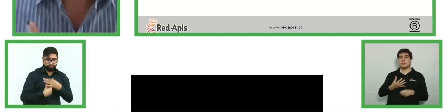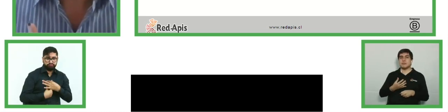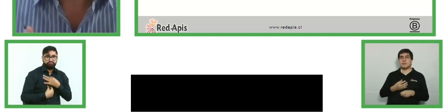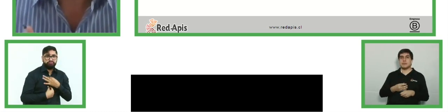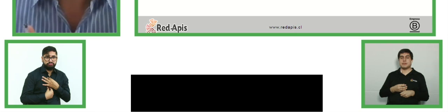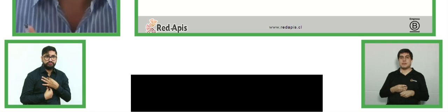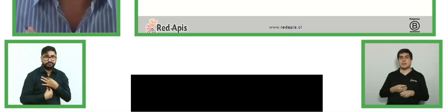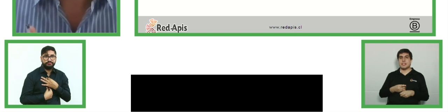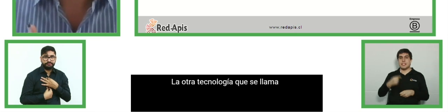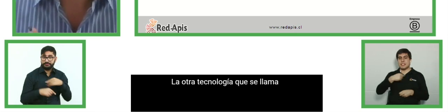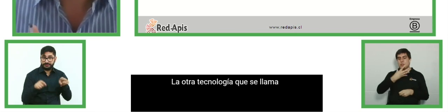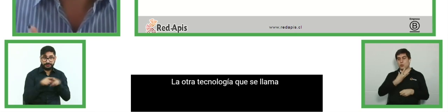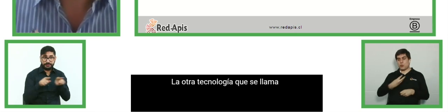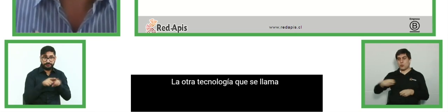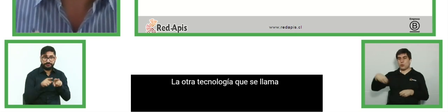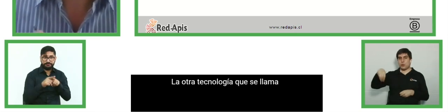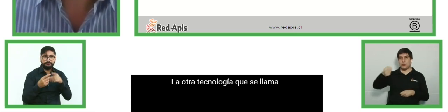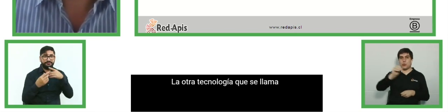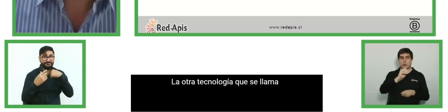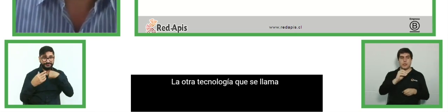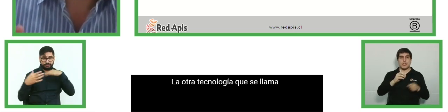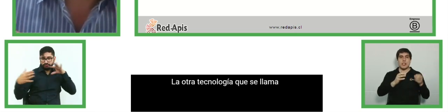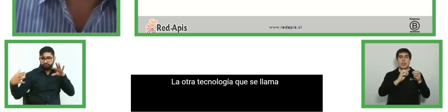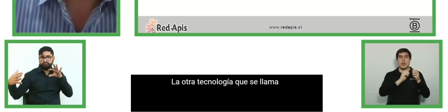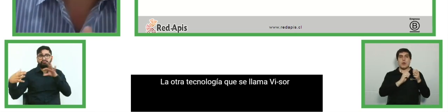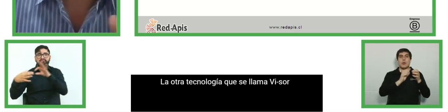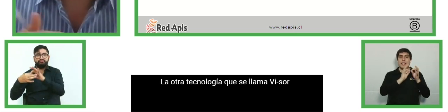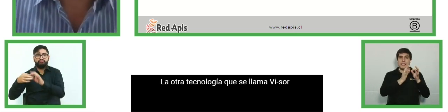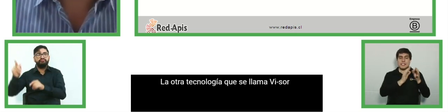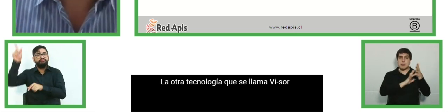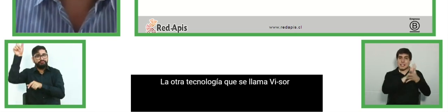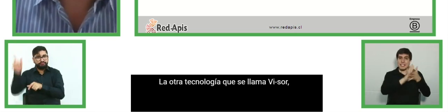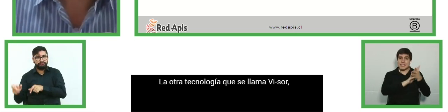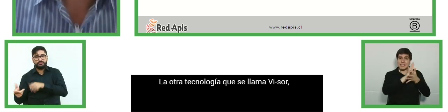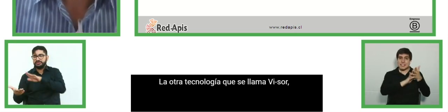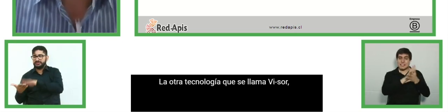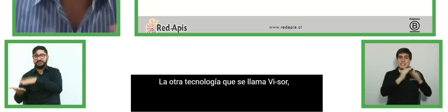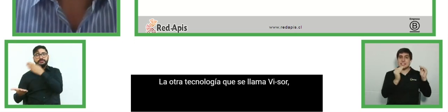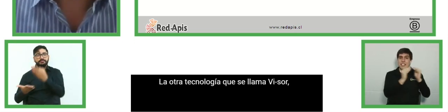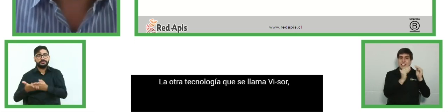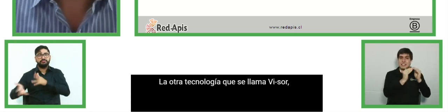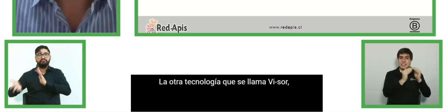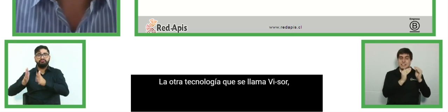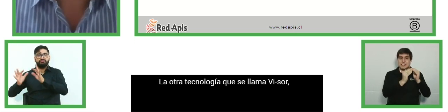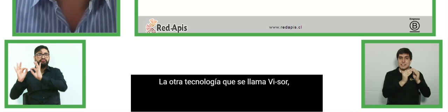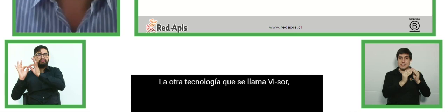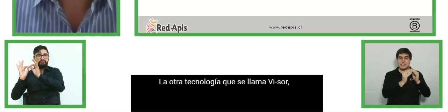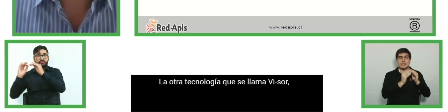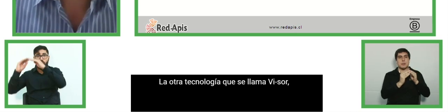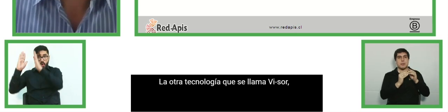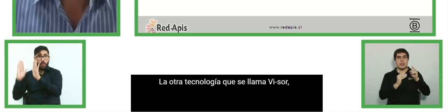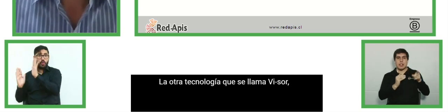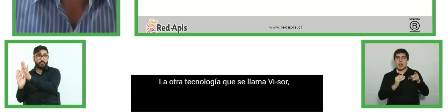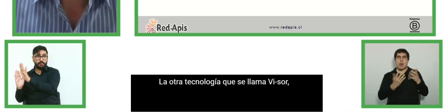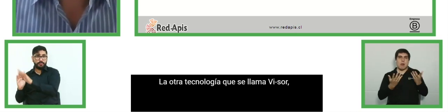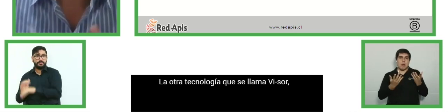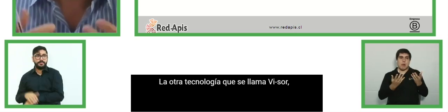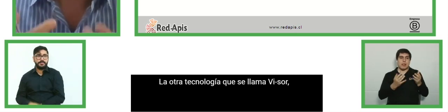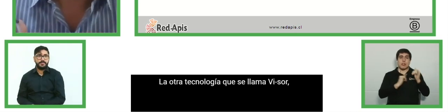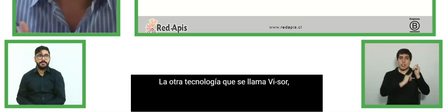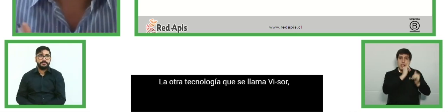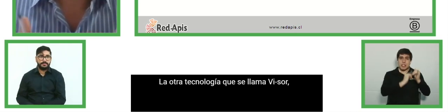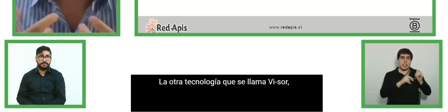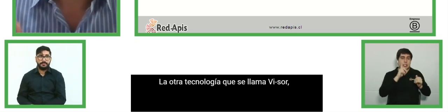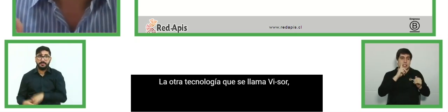sign language interpreter that is at home or in our office or anywhere with access to internet. And this interpreter listens in real time